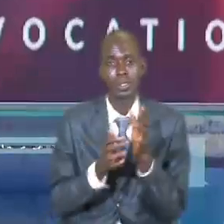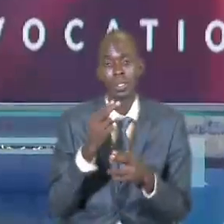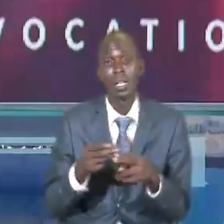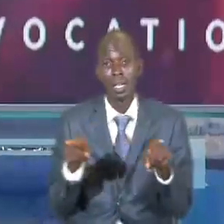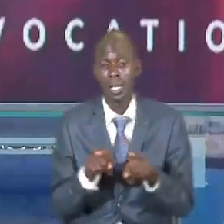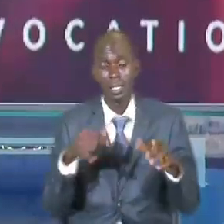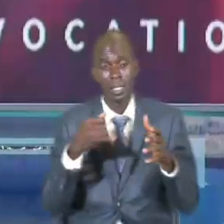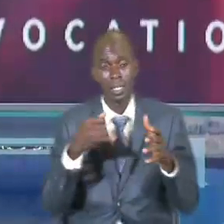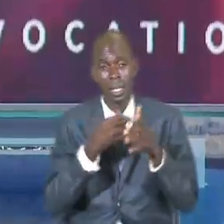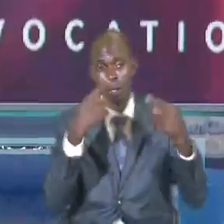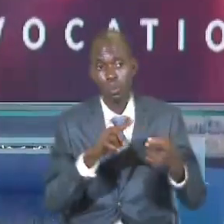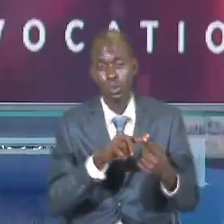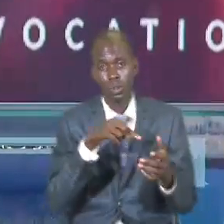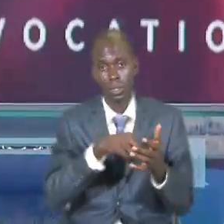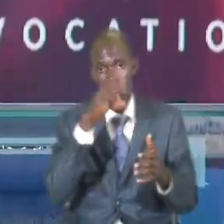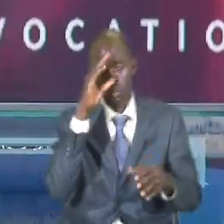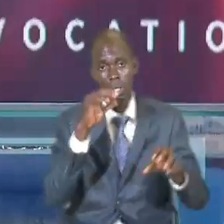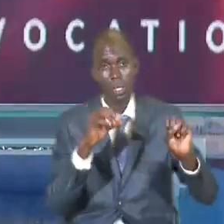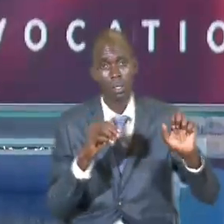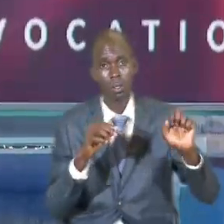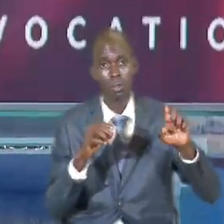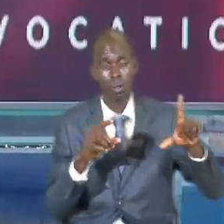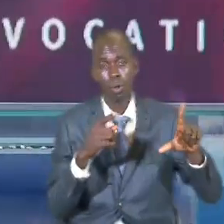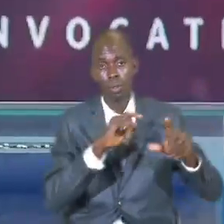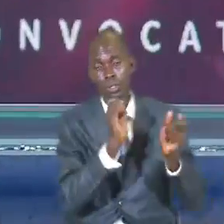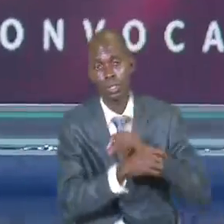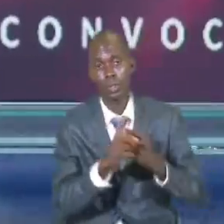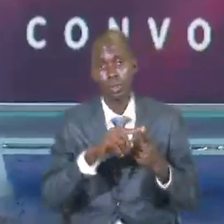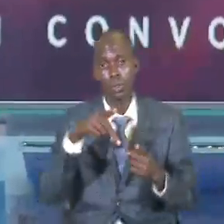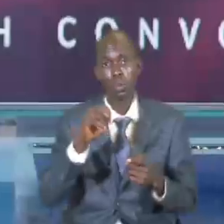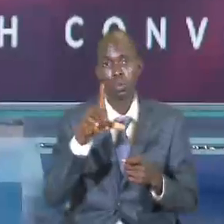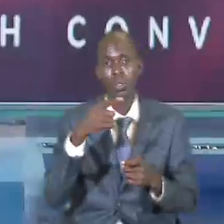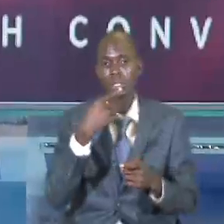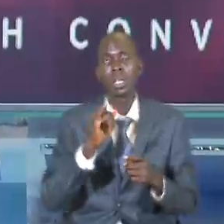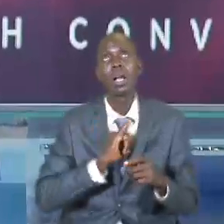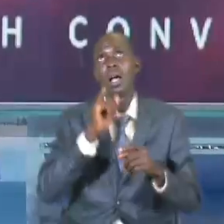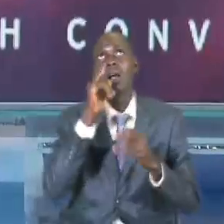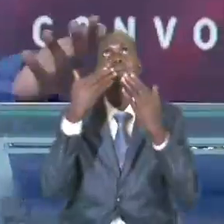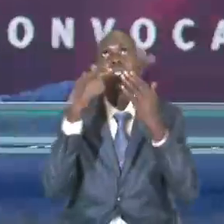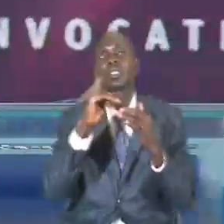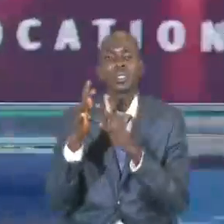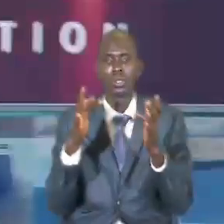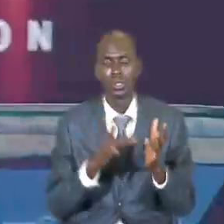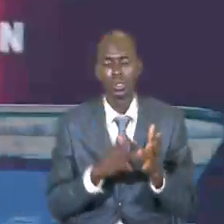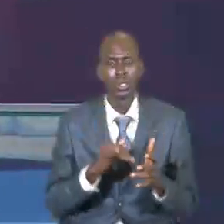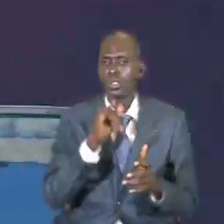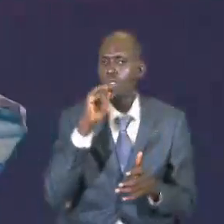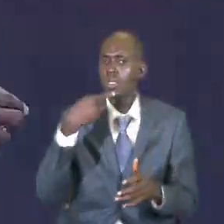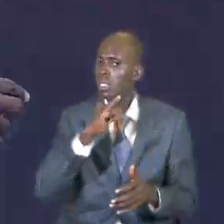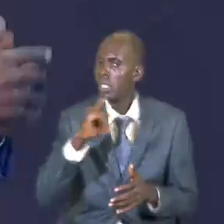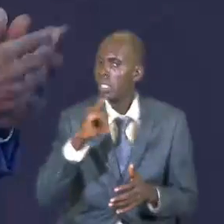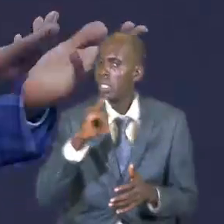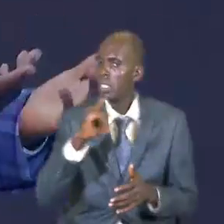I'm thanking Christ Jesus. He didn't say, I'm thanking my stars. You know, some people think if they